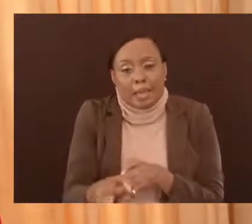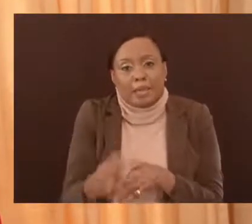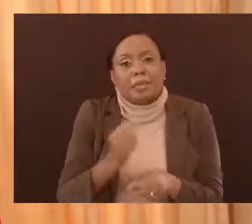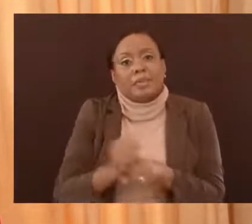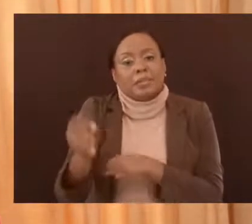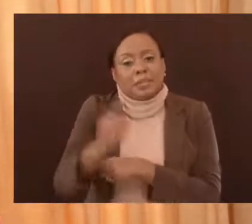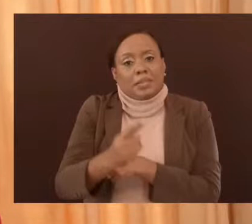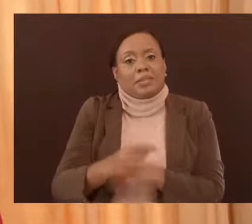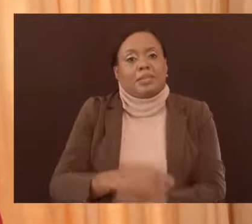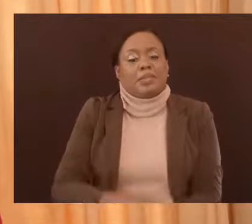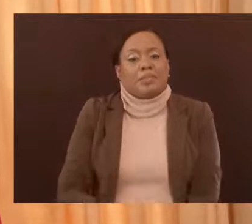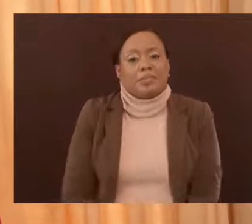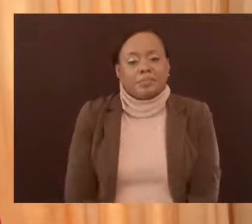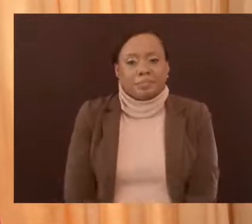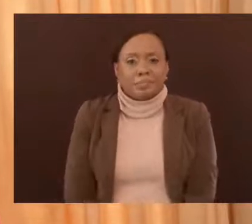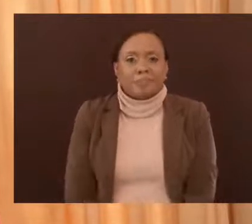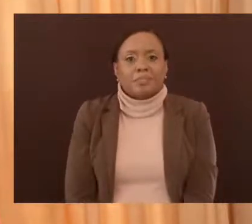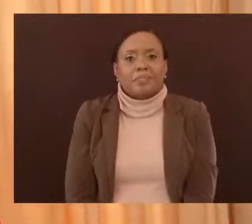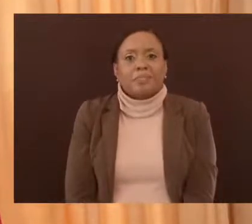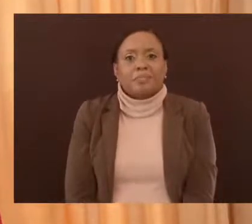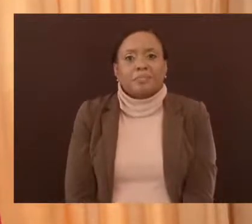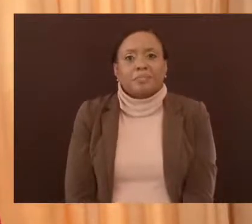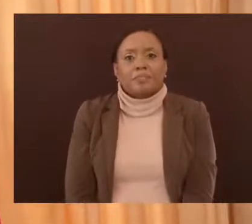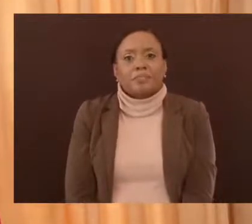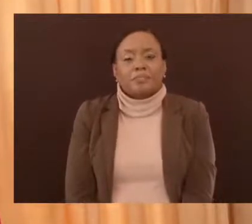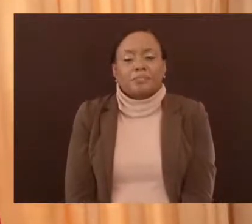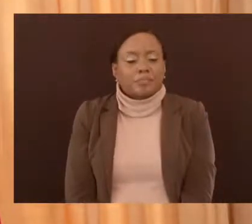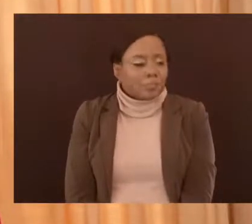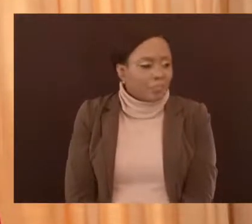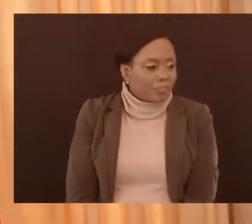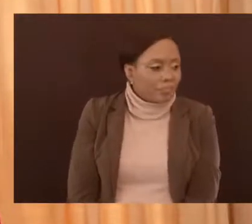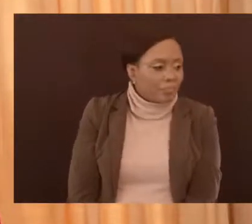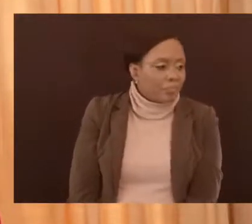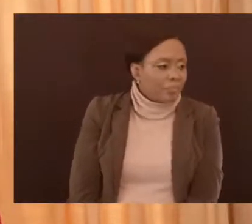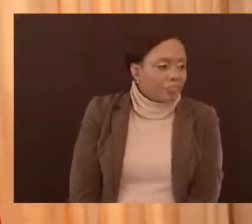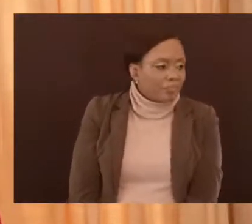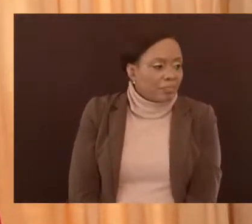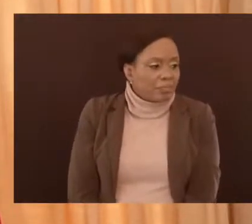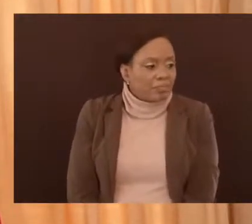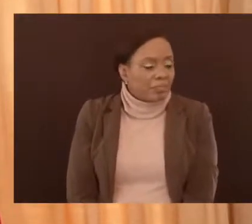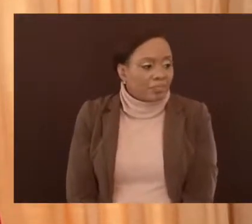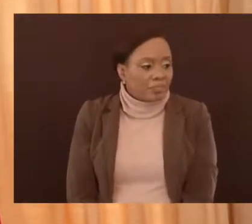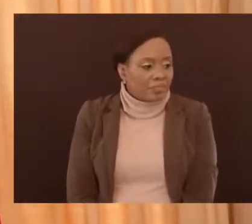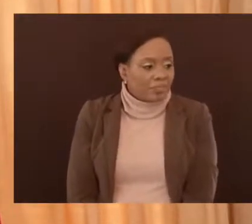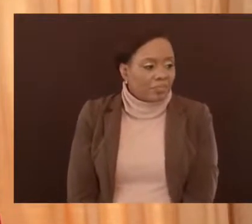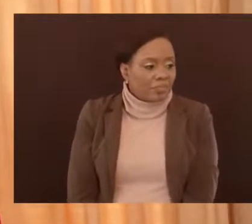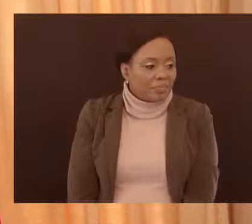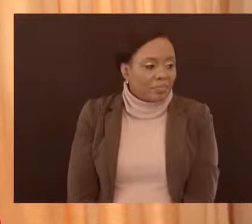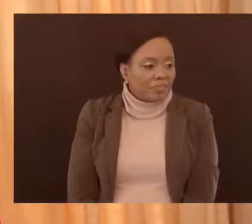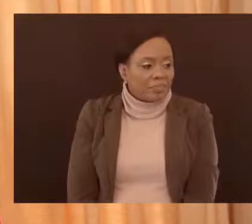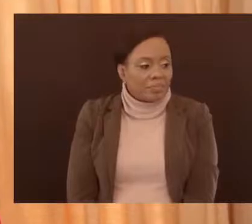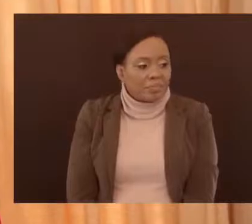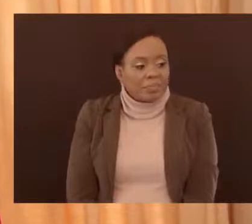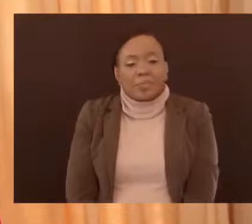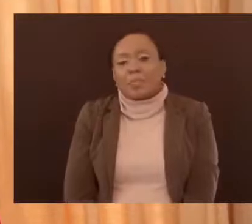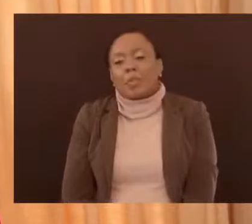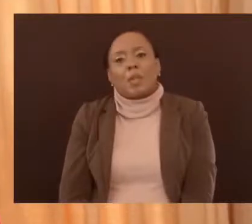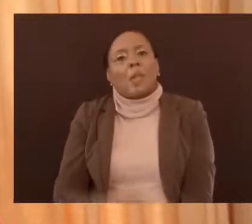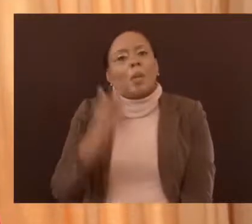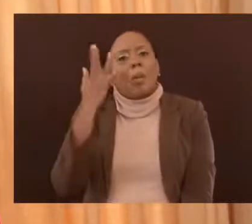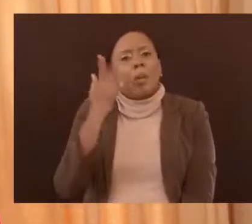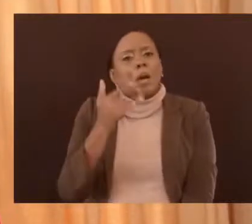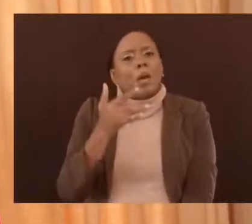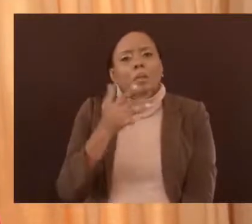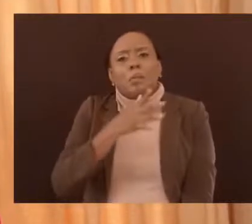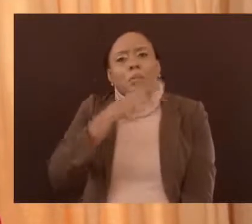A number of the reasons why people requested the deferral included emotional